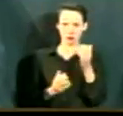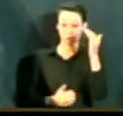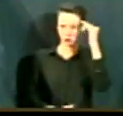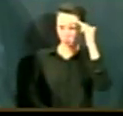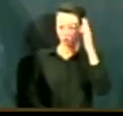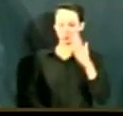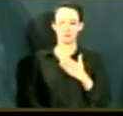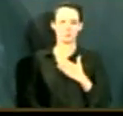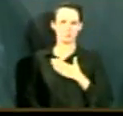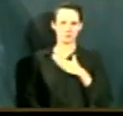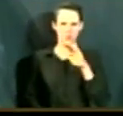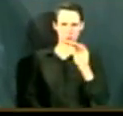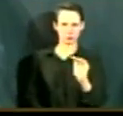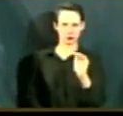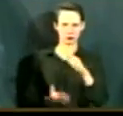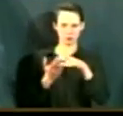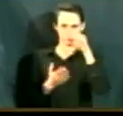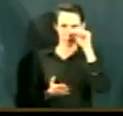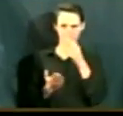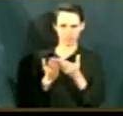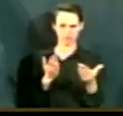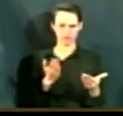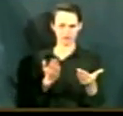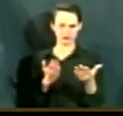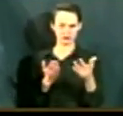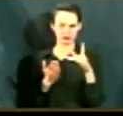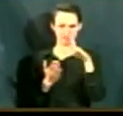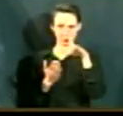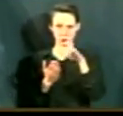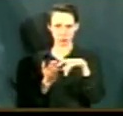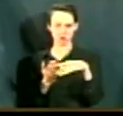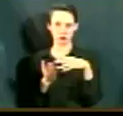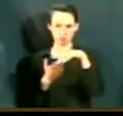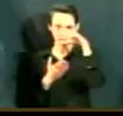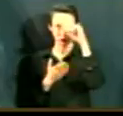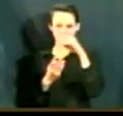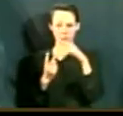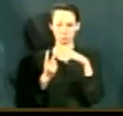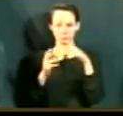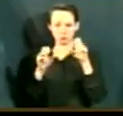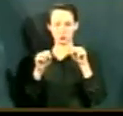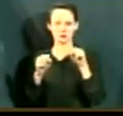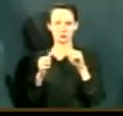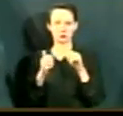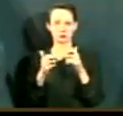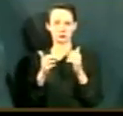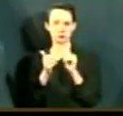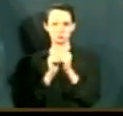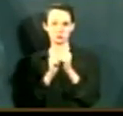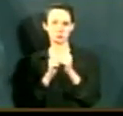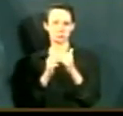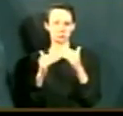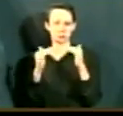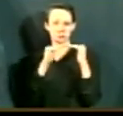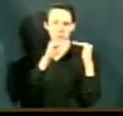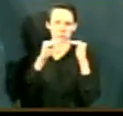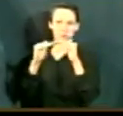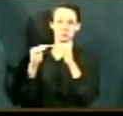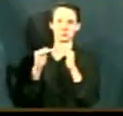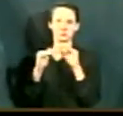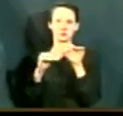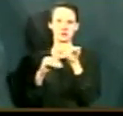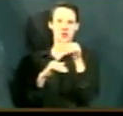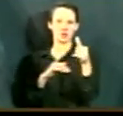my child learning like they're supposed to learn, and are they able to compete fairly with everybody else